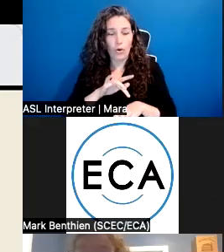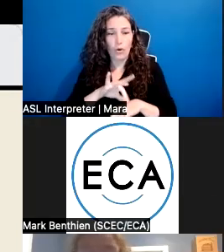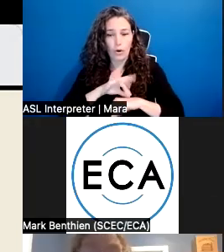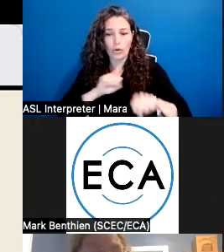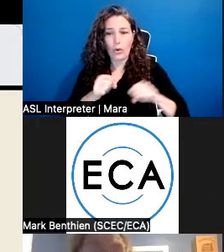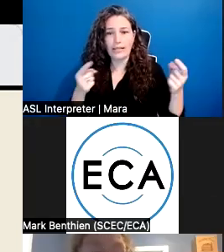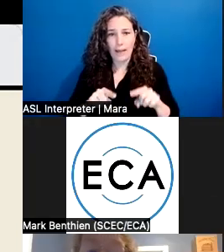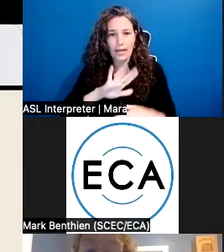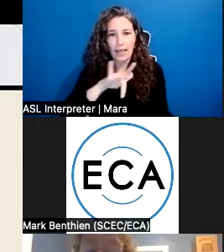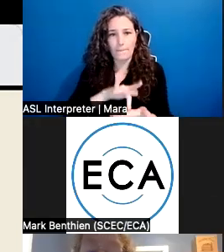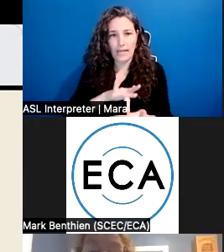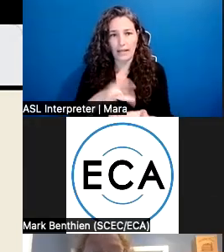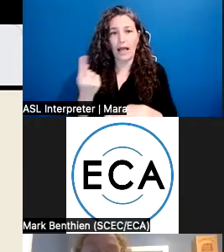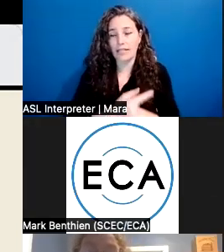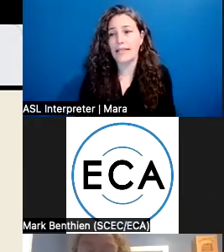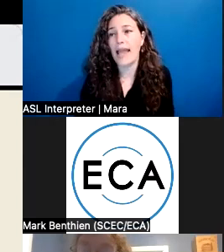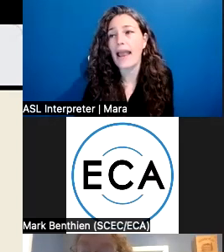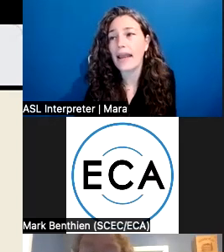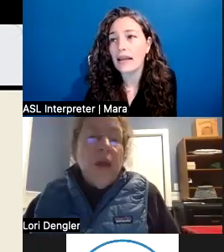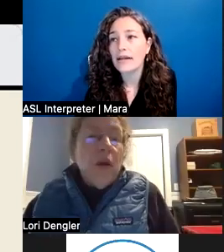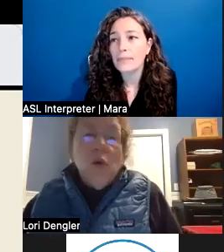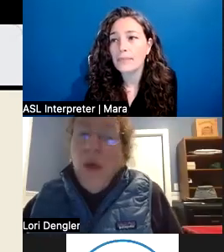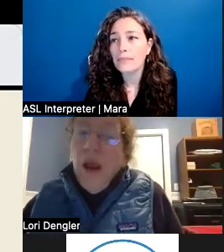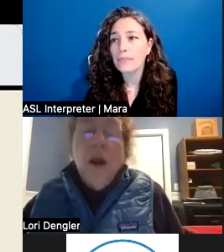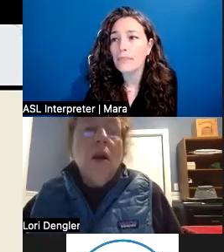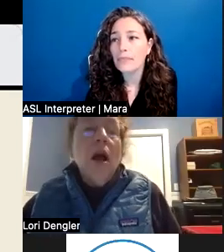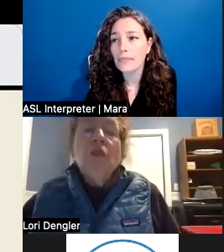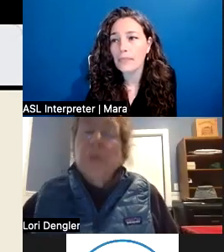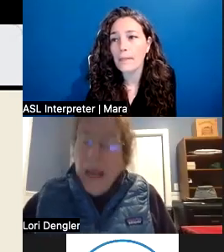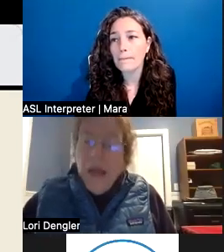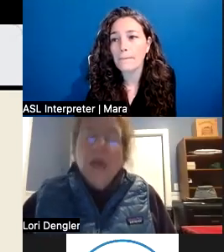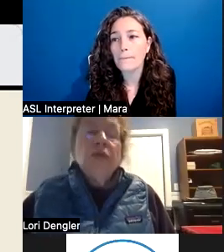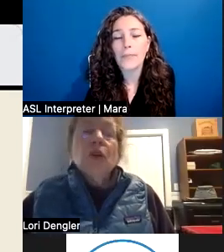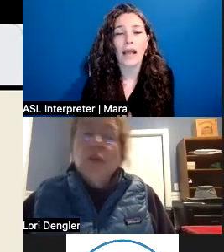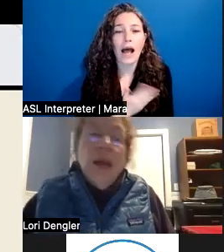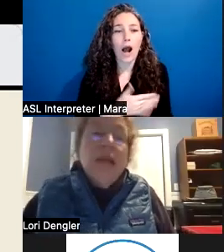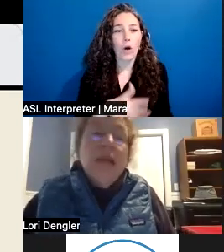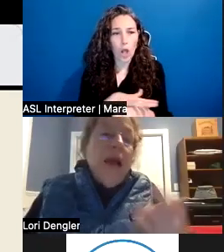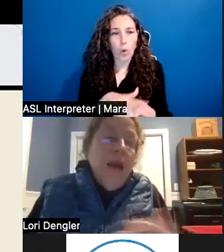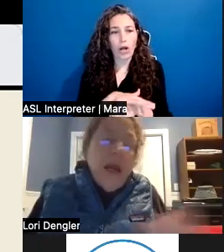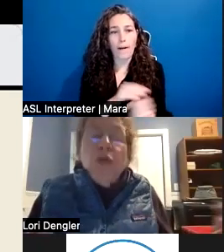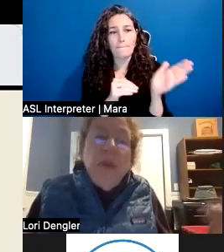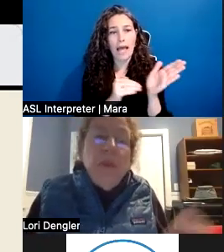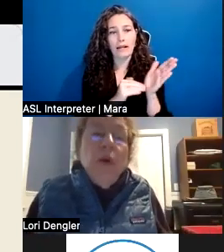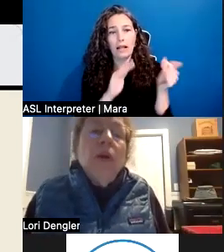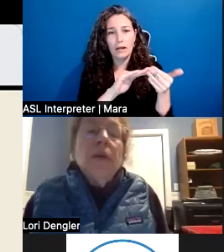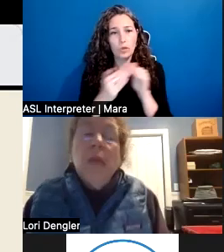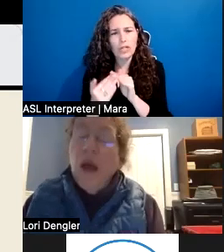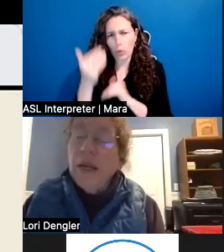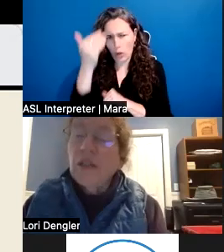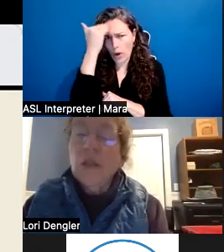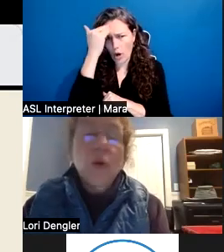Our local medical community, very aware of planning for earthquakes. They had extra people